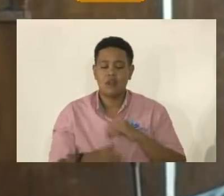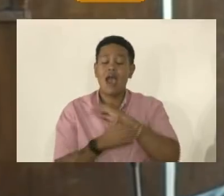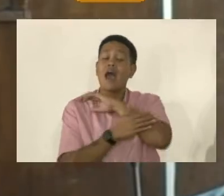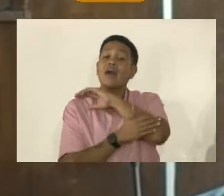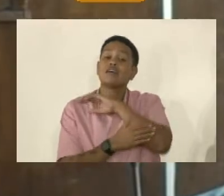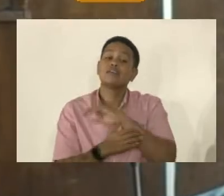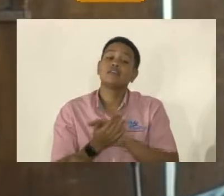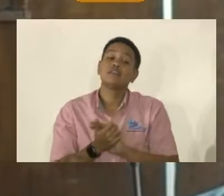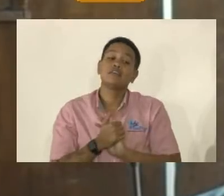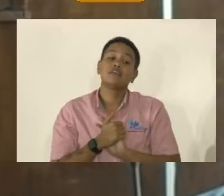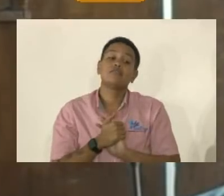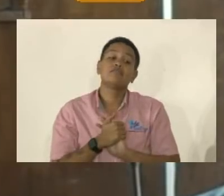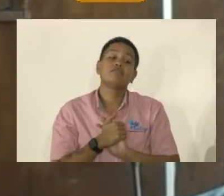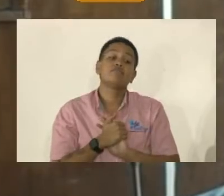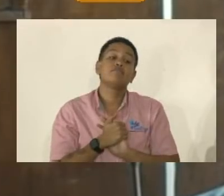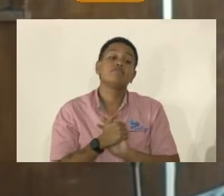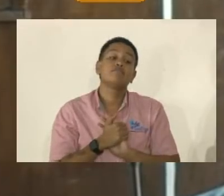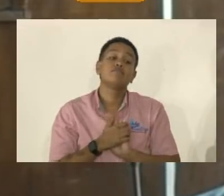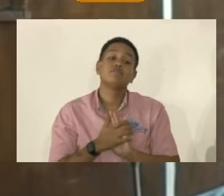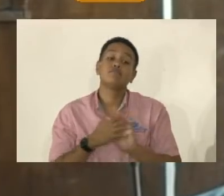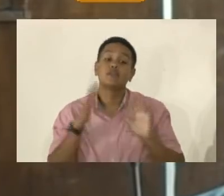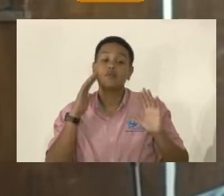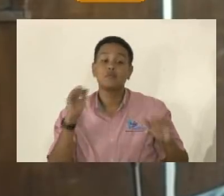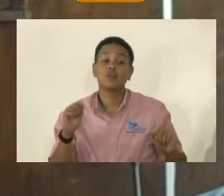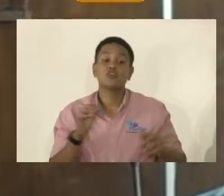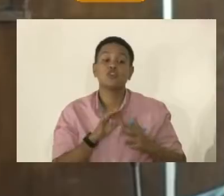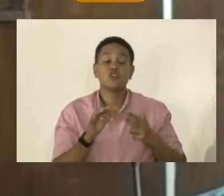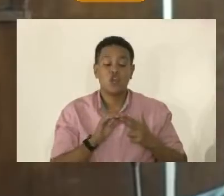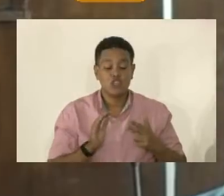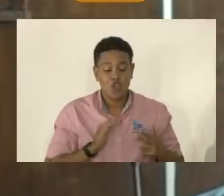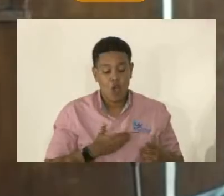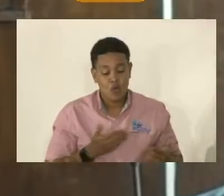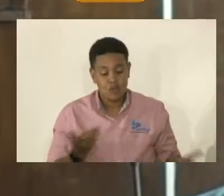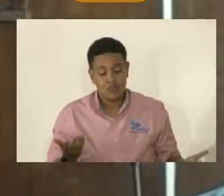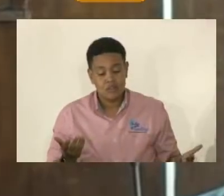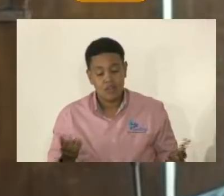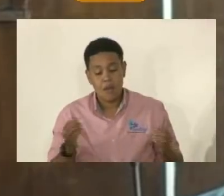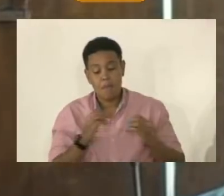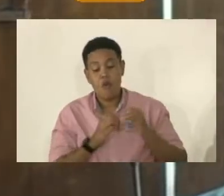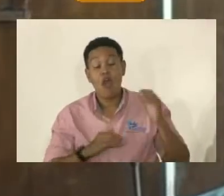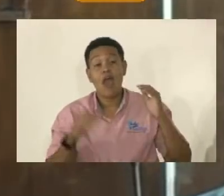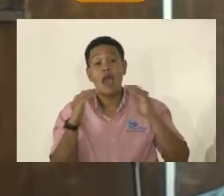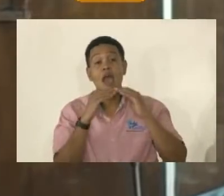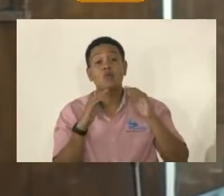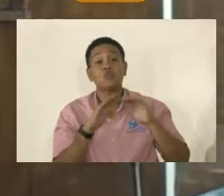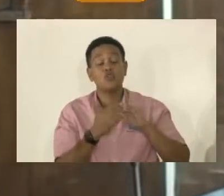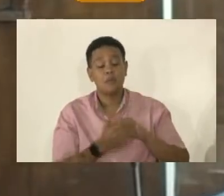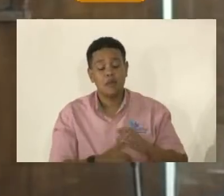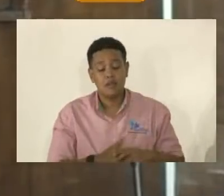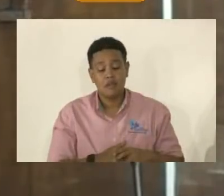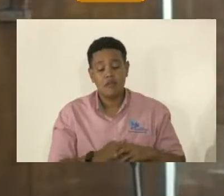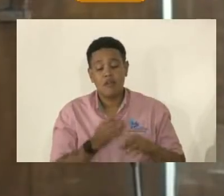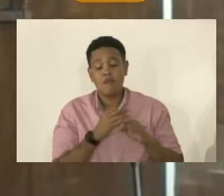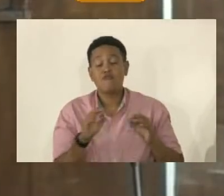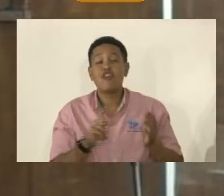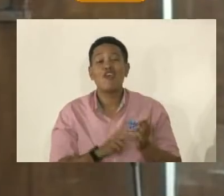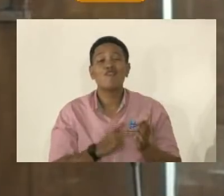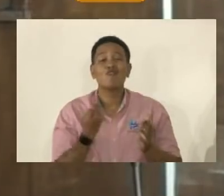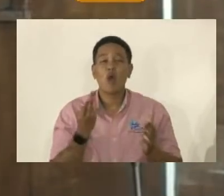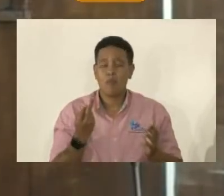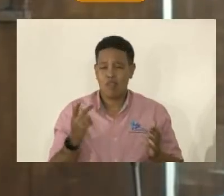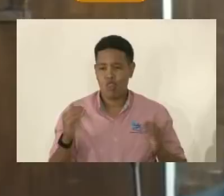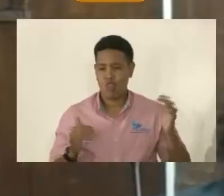Mr. President, the choice is ours. A more equitable Jamaica, free of double